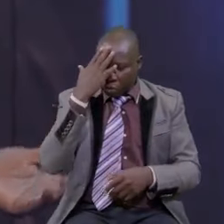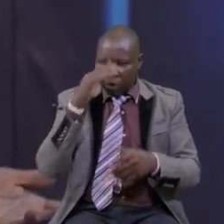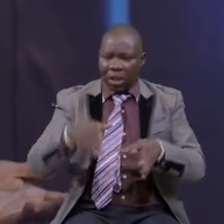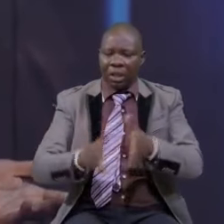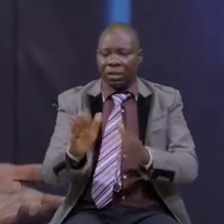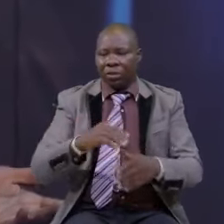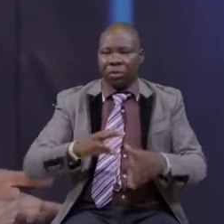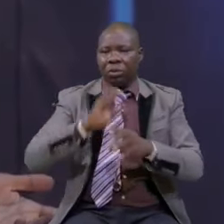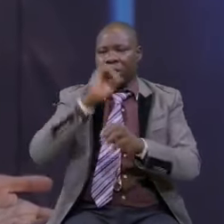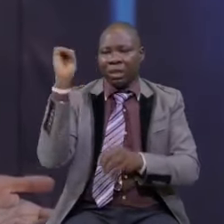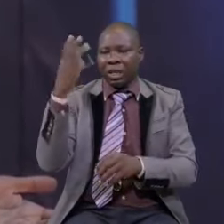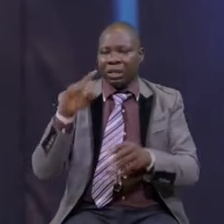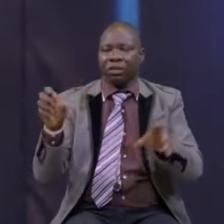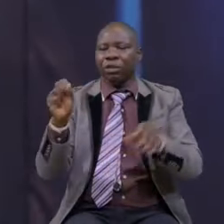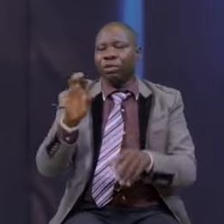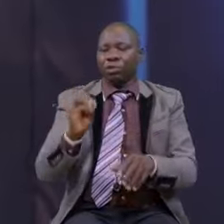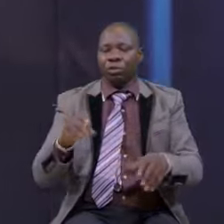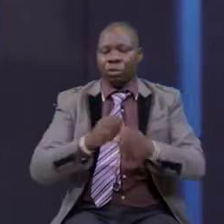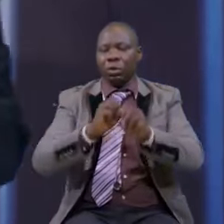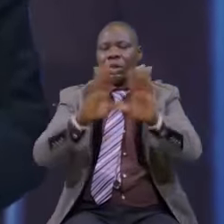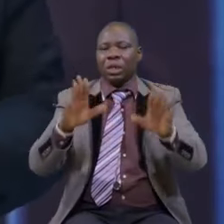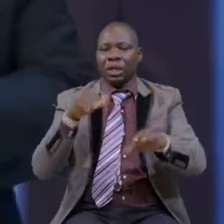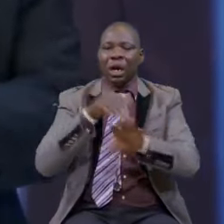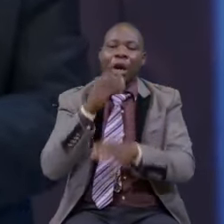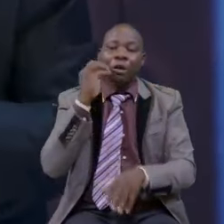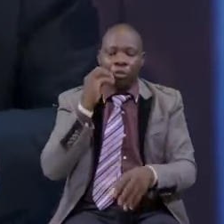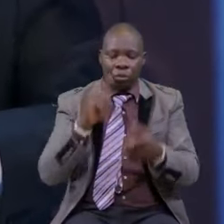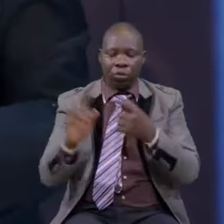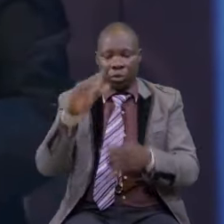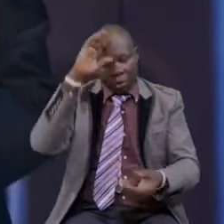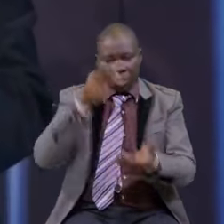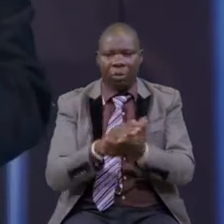home to your husband. Not just that you carry Bible,